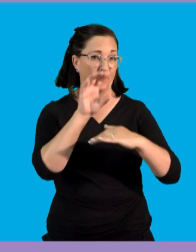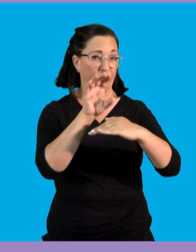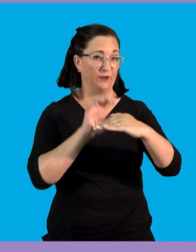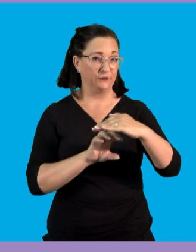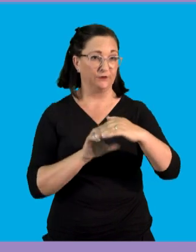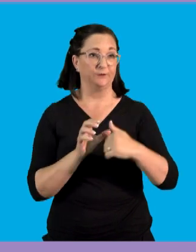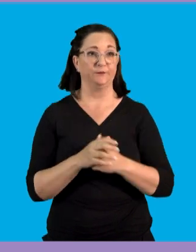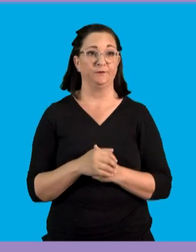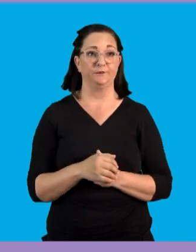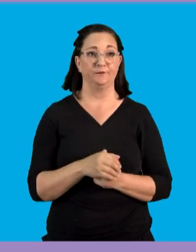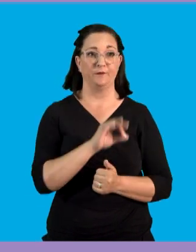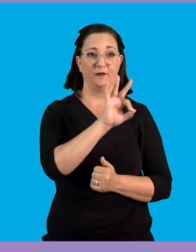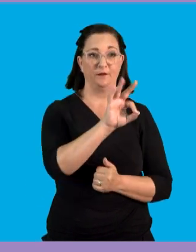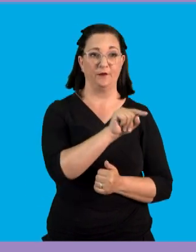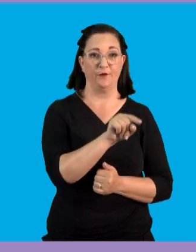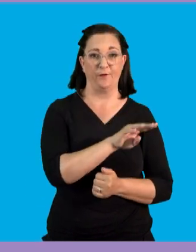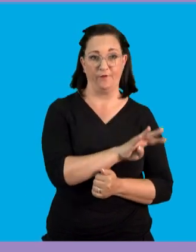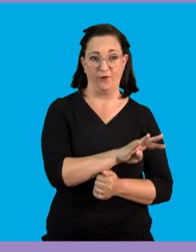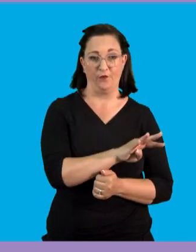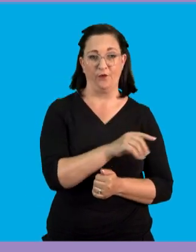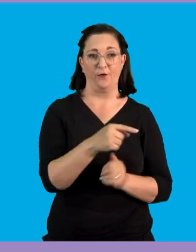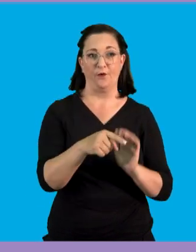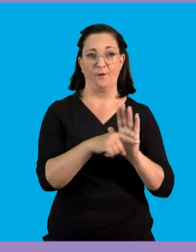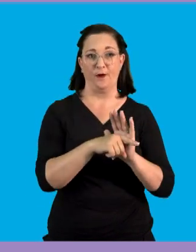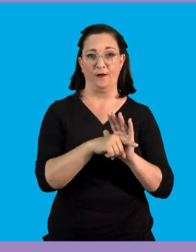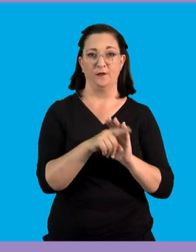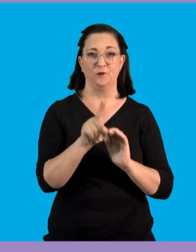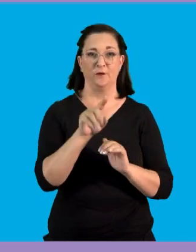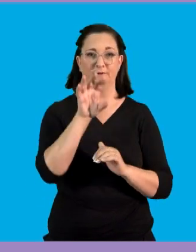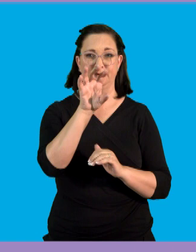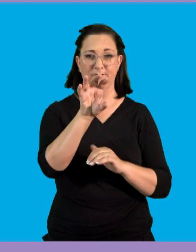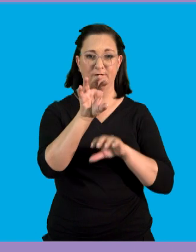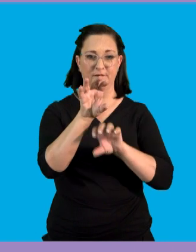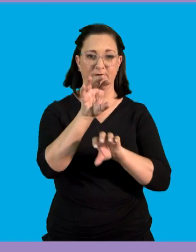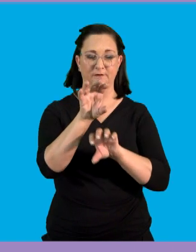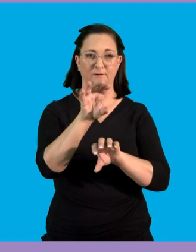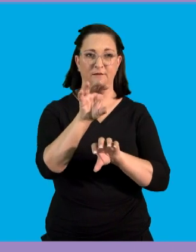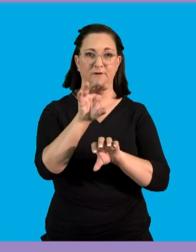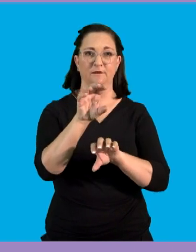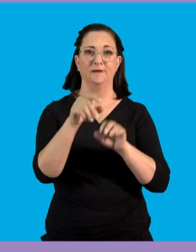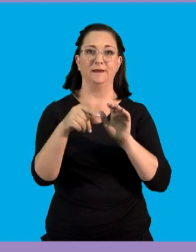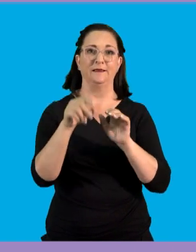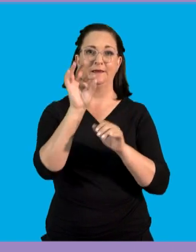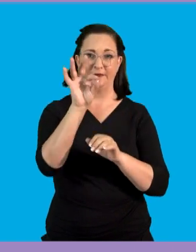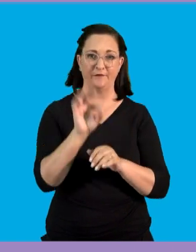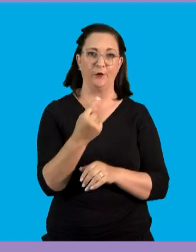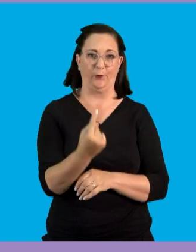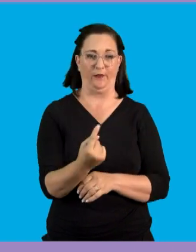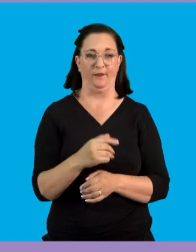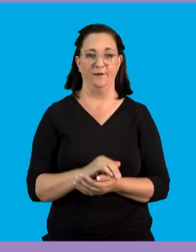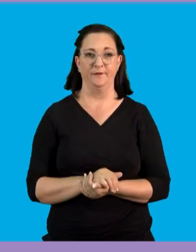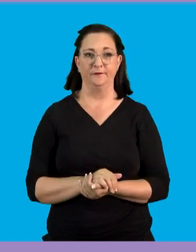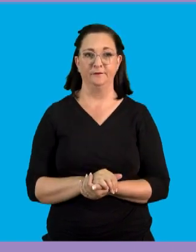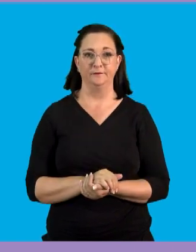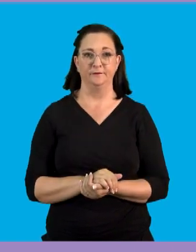to work with that? I need to change it into a fraction. The best way of doing that is to